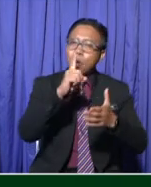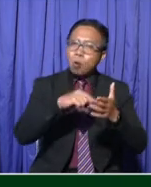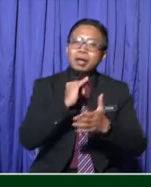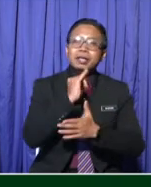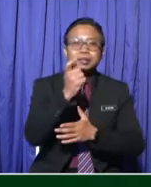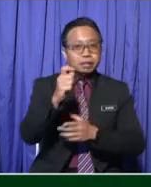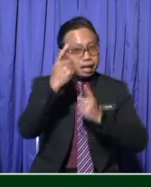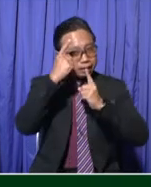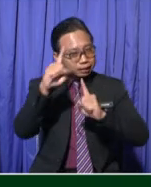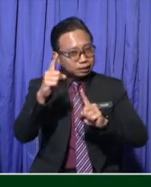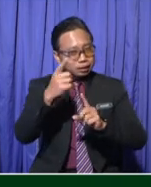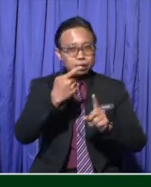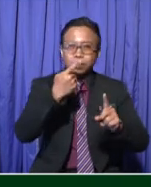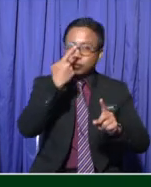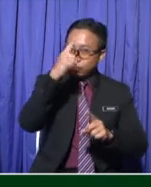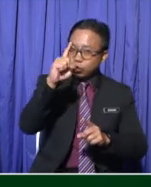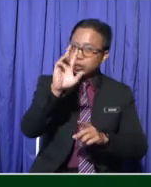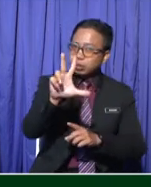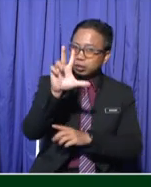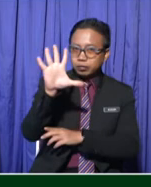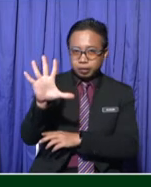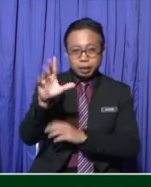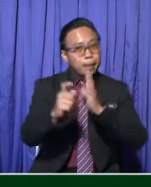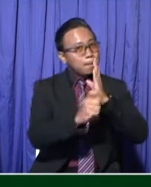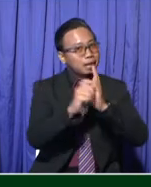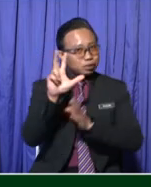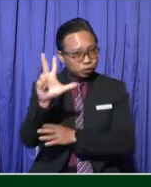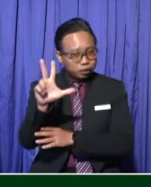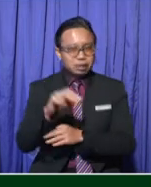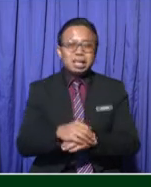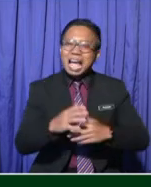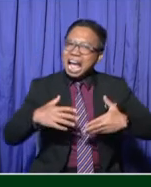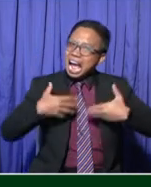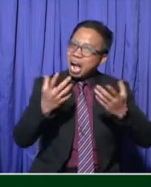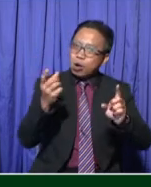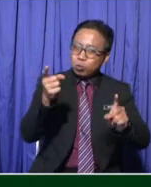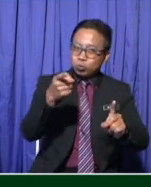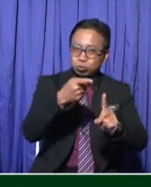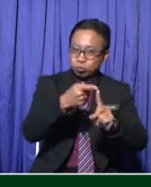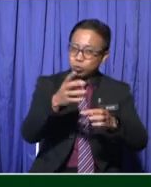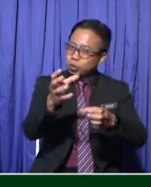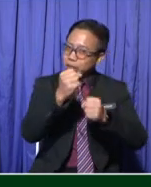answer for 35 plus 3? How to get the answer?